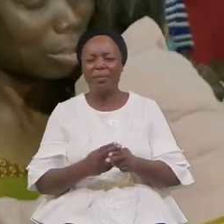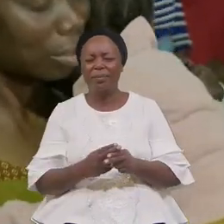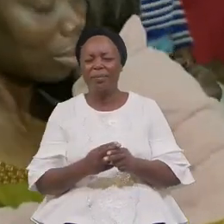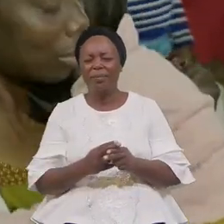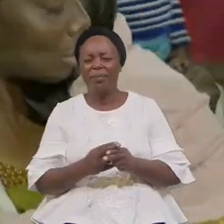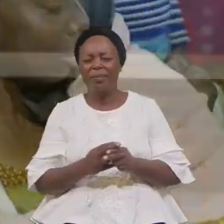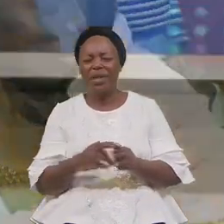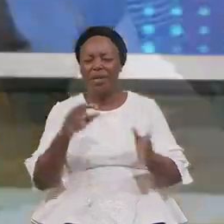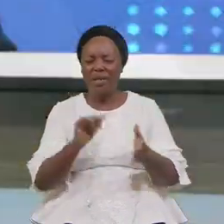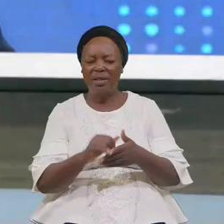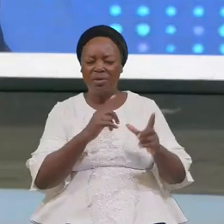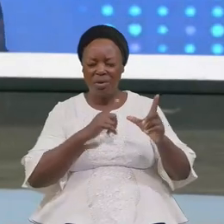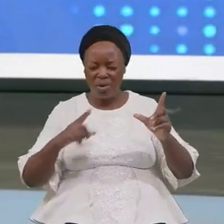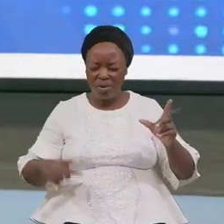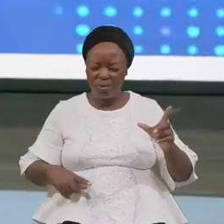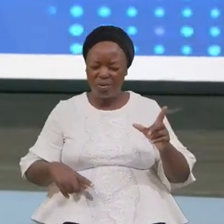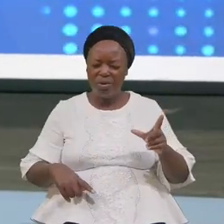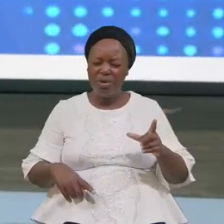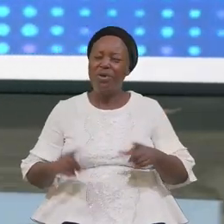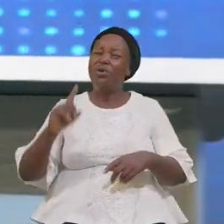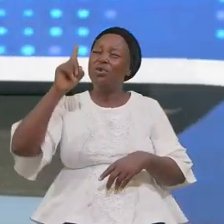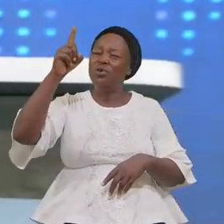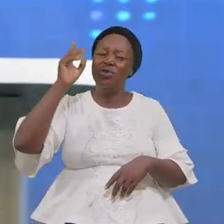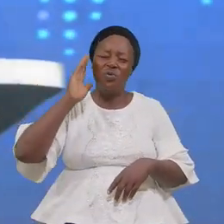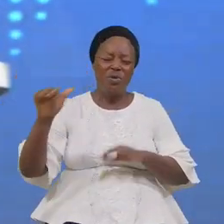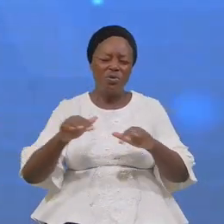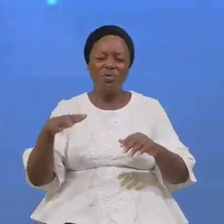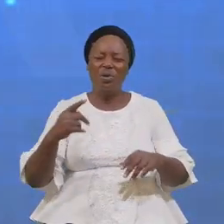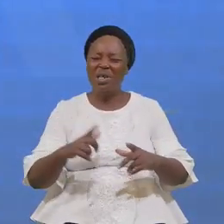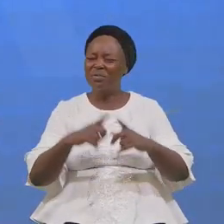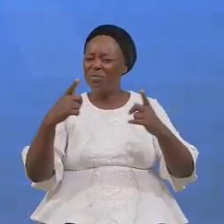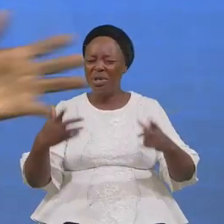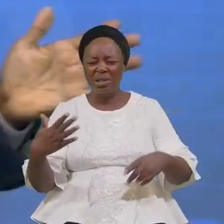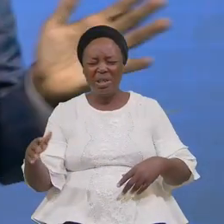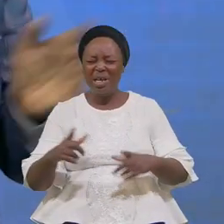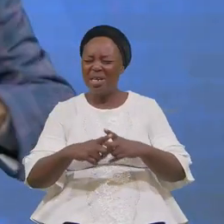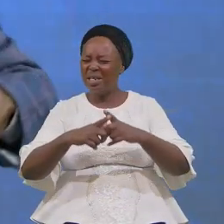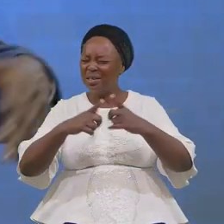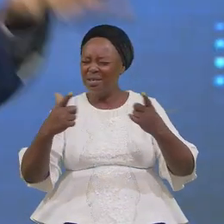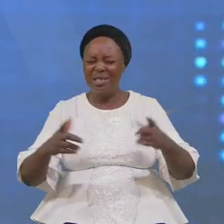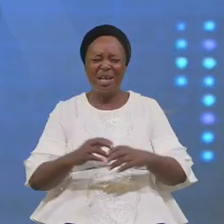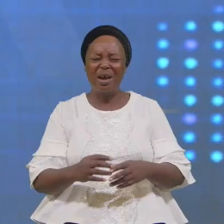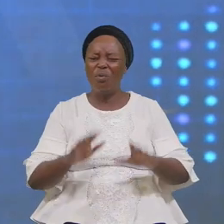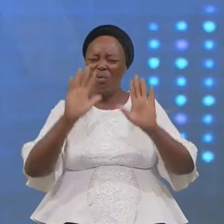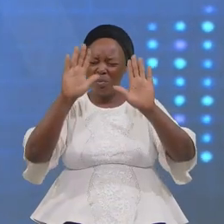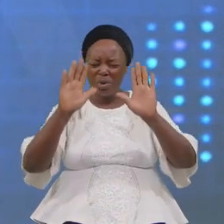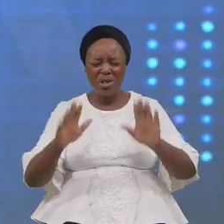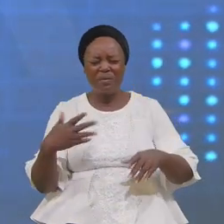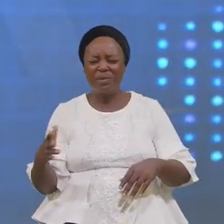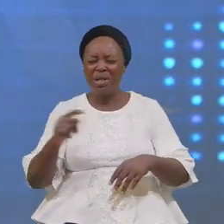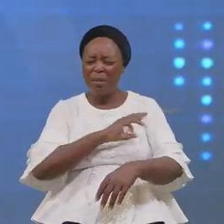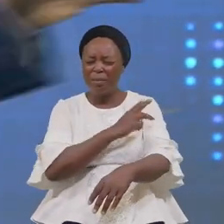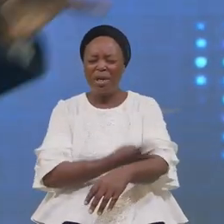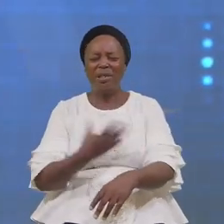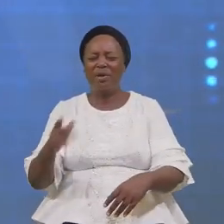That, Lord, you will do the great thing, the gracious thing, the mighty thing, and bring cure